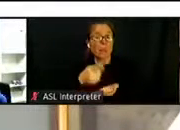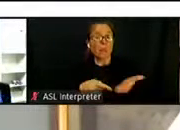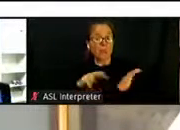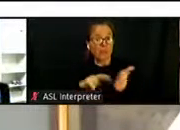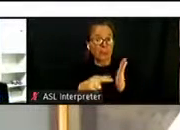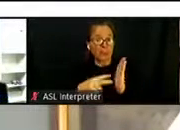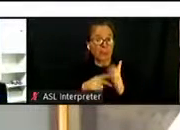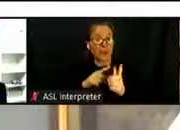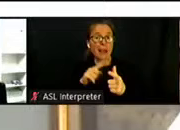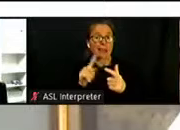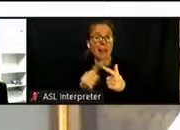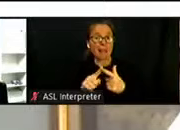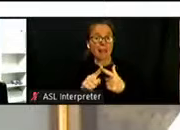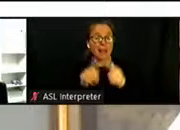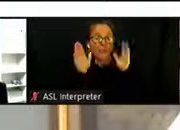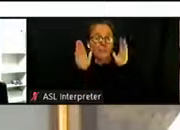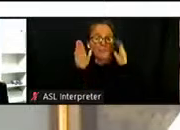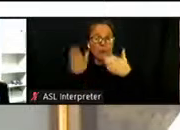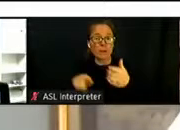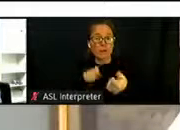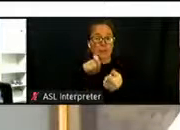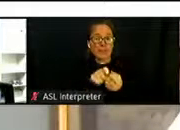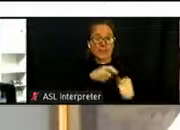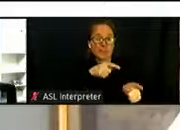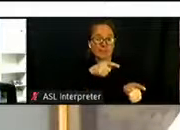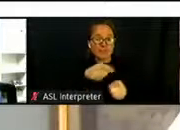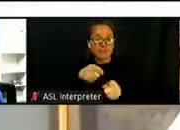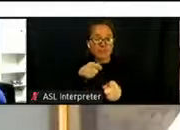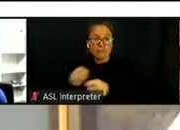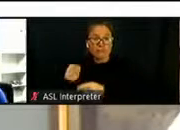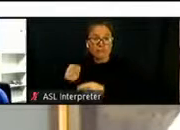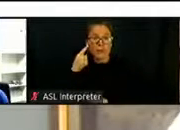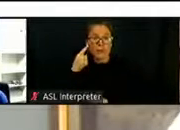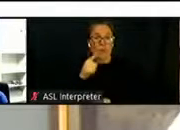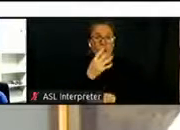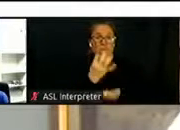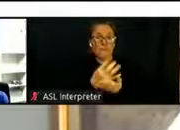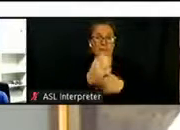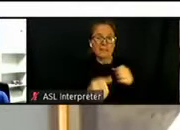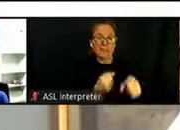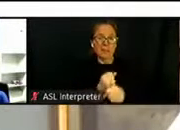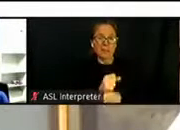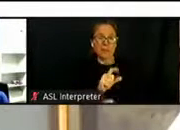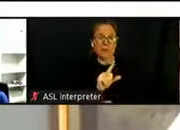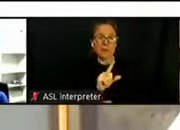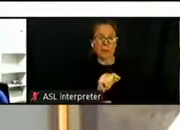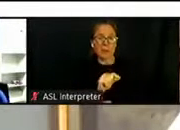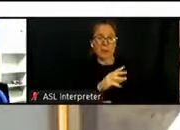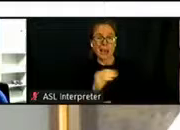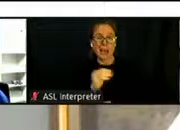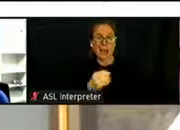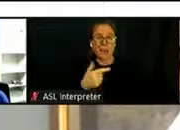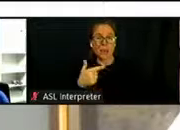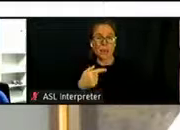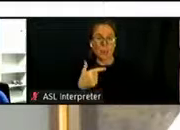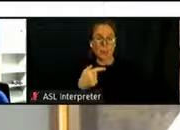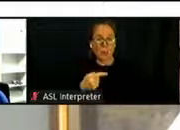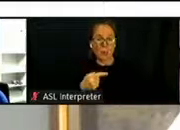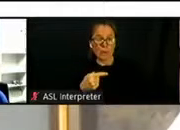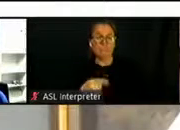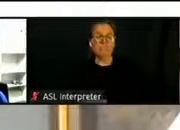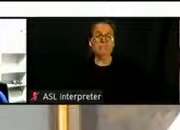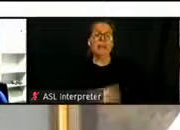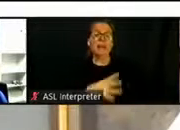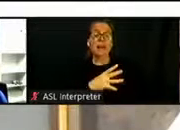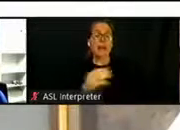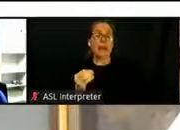the specific proposed budget for fiscal year 20 and 21 as prepared by county staff. Further, we're here to